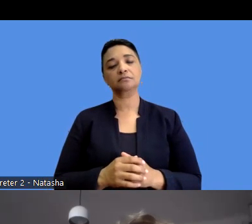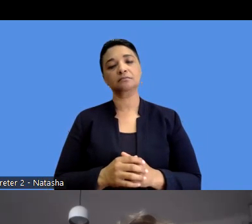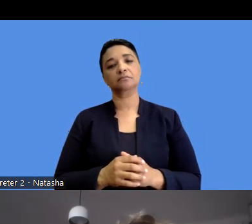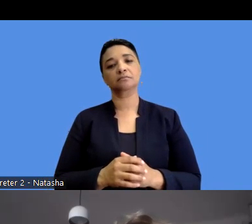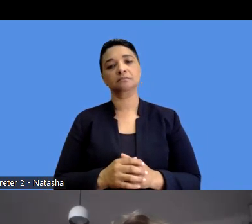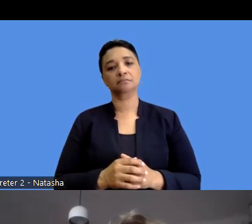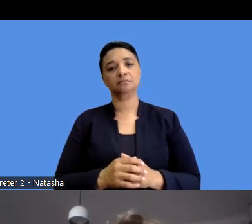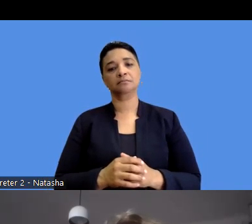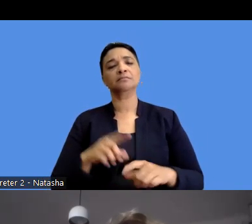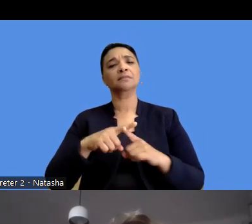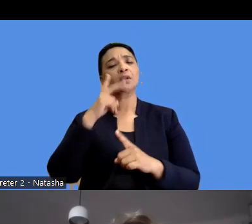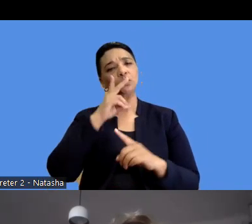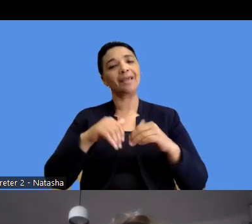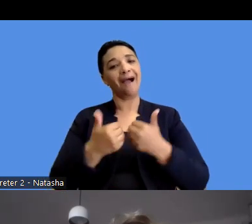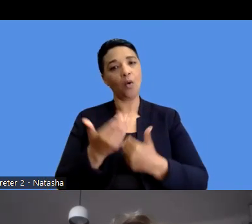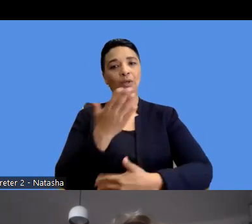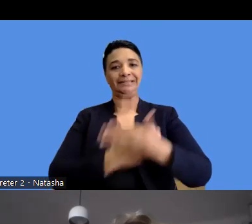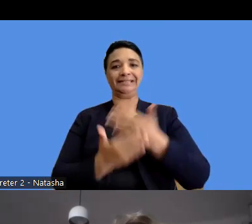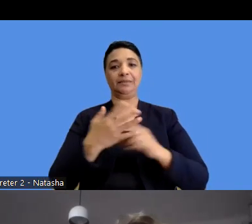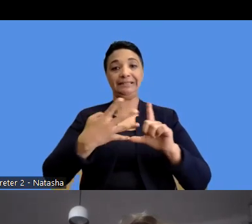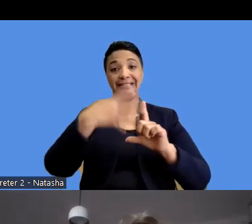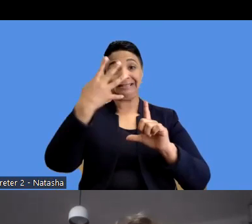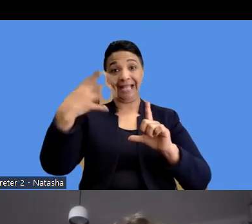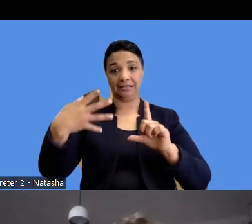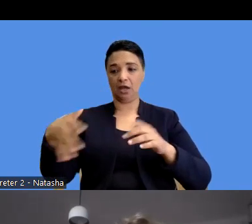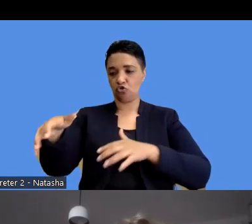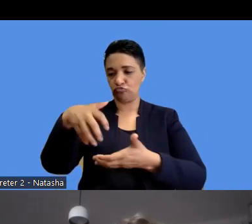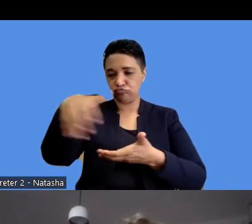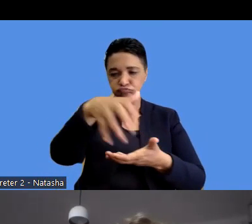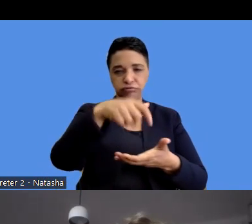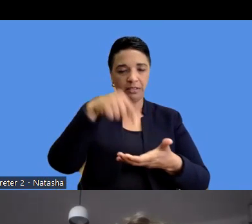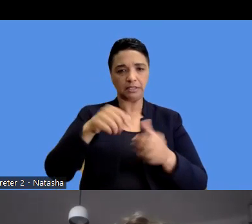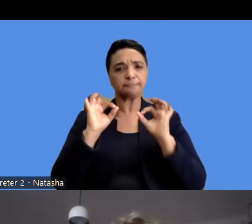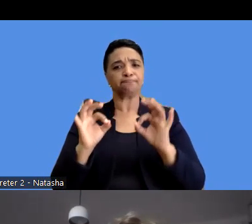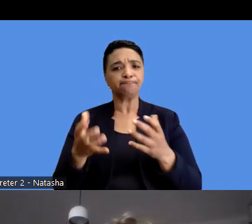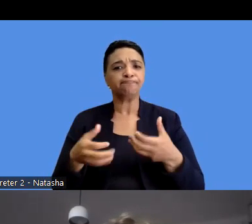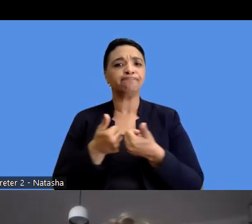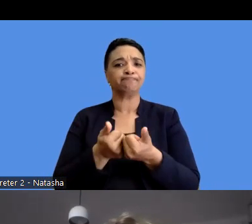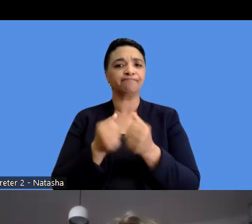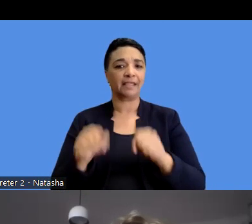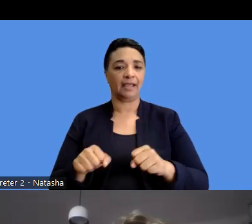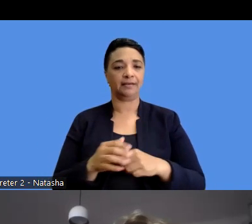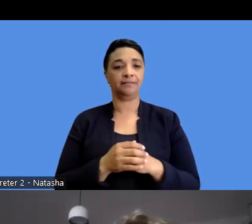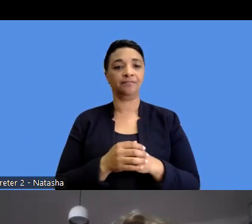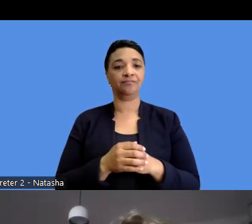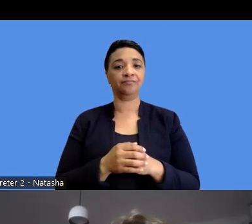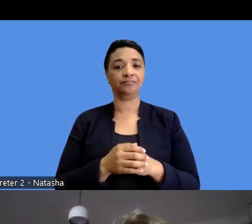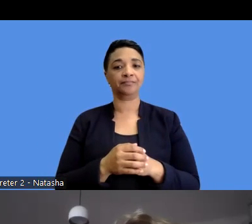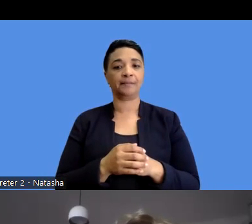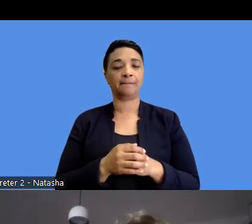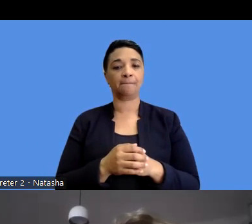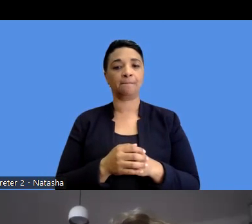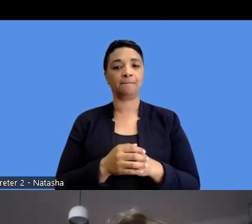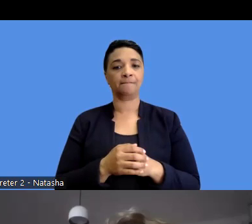of disability-related data collections. So as a response to that, because it's not something